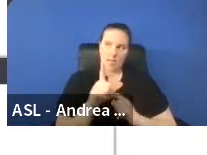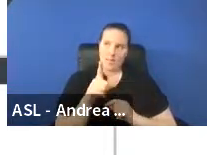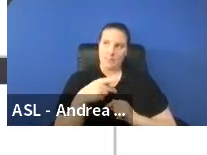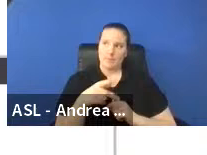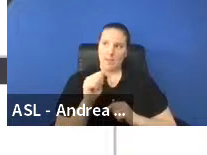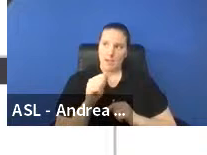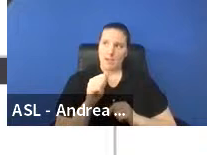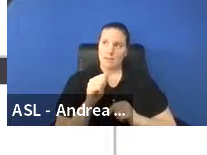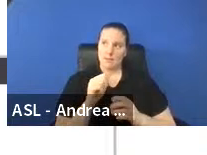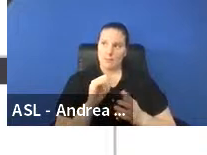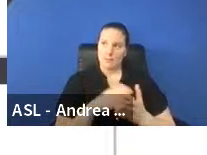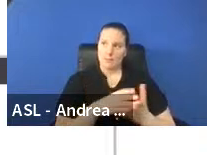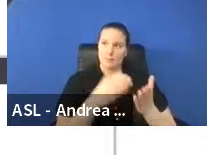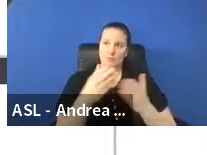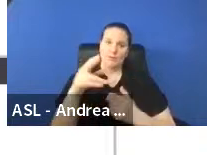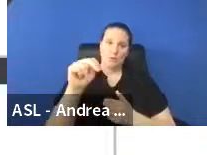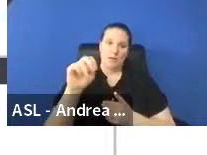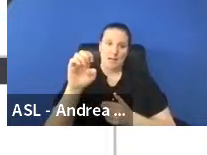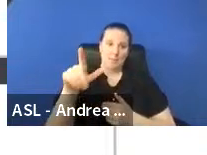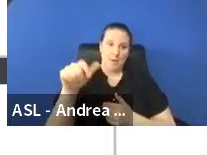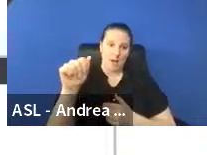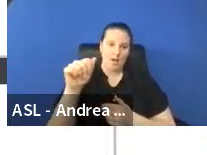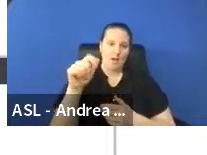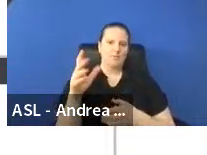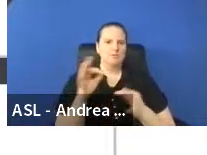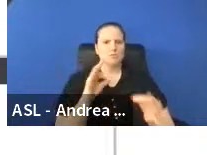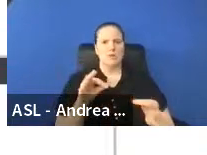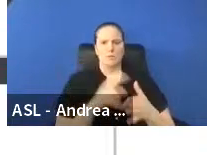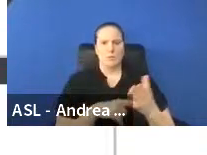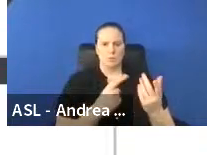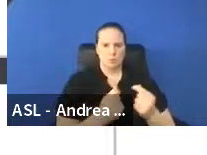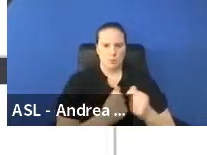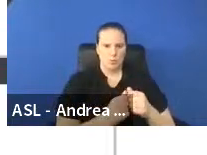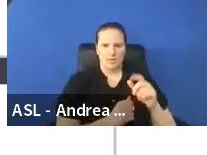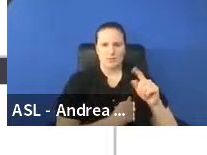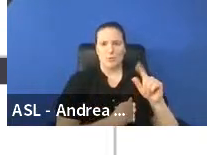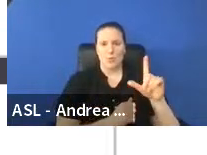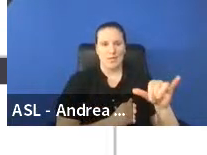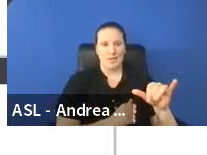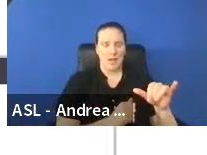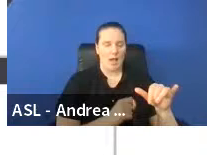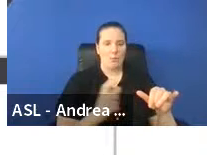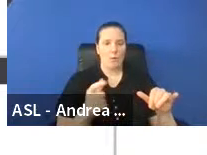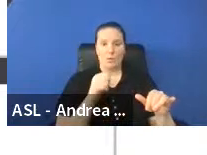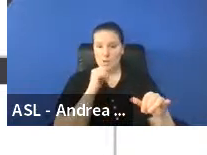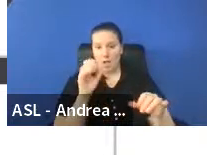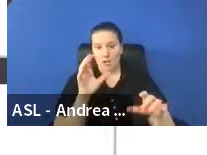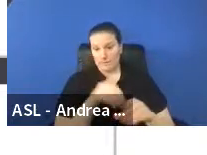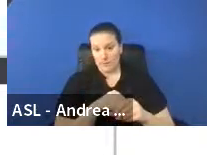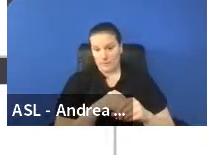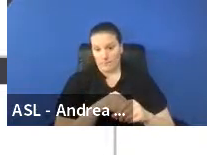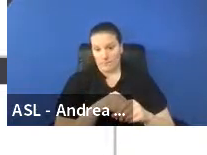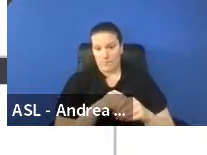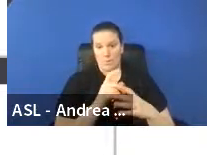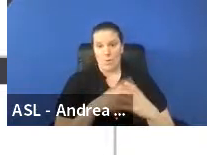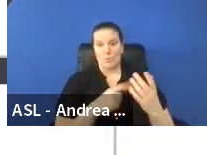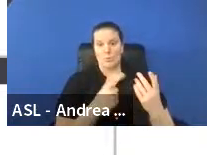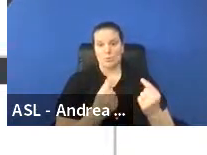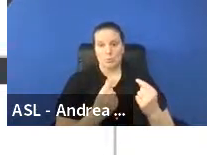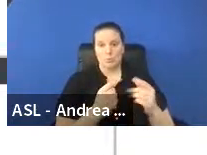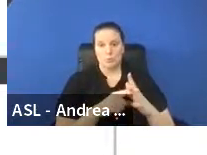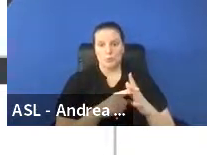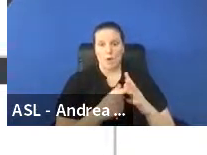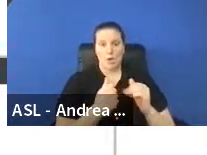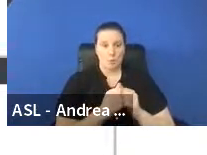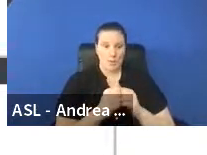into NEPA. And I'm going to describe a little bit of what we're doing on tolling and maybe more importantly, what we're not. What we are doing is starting with